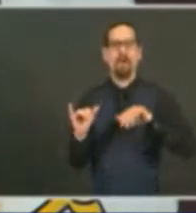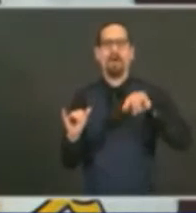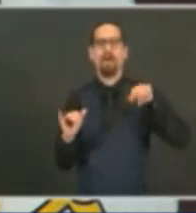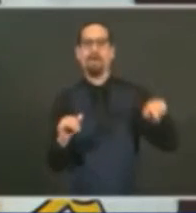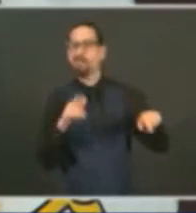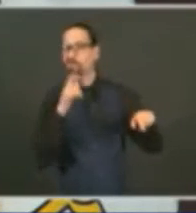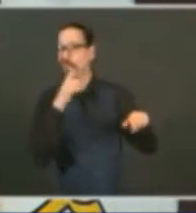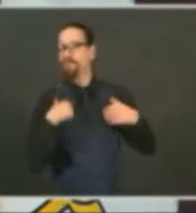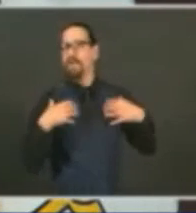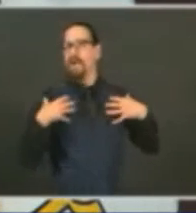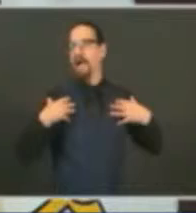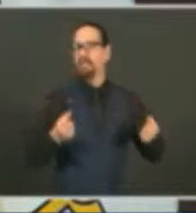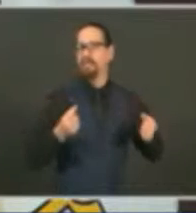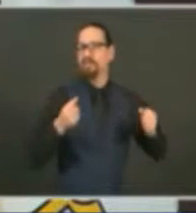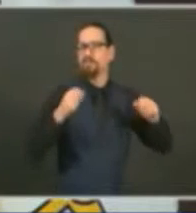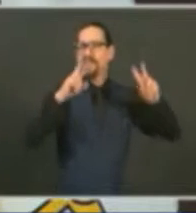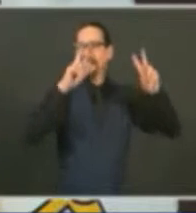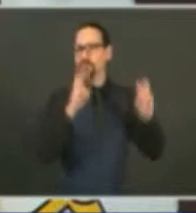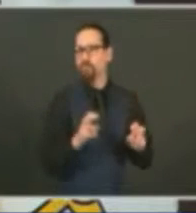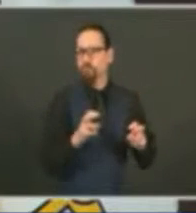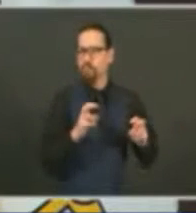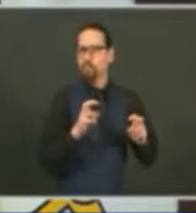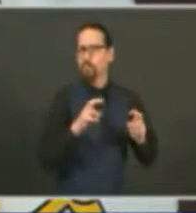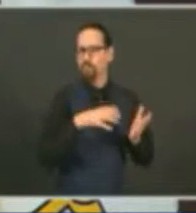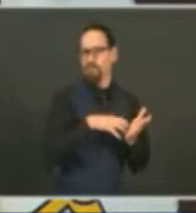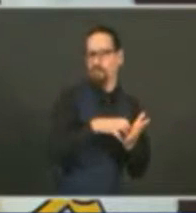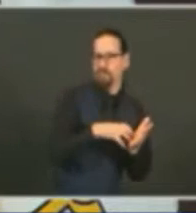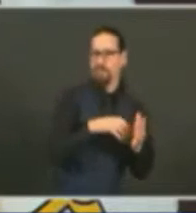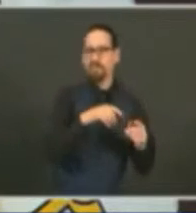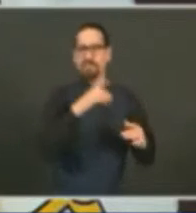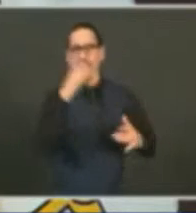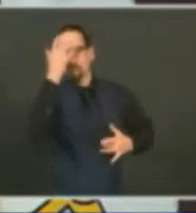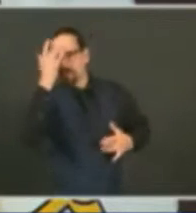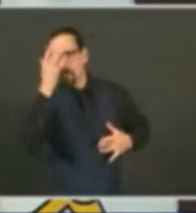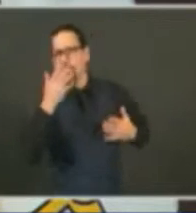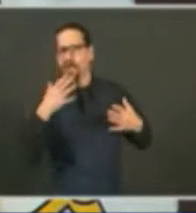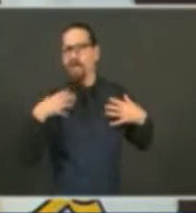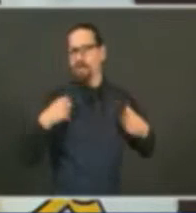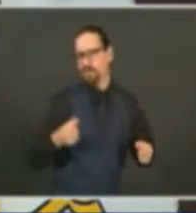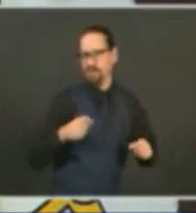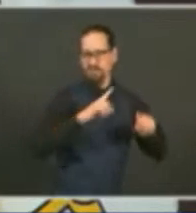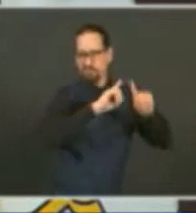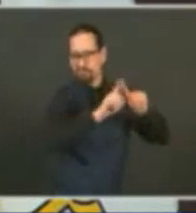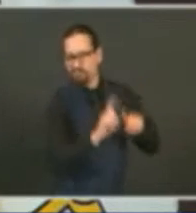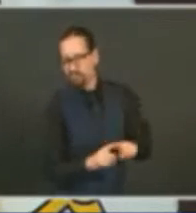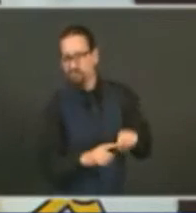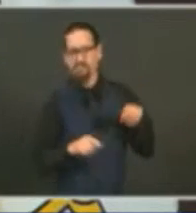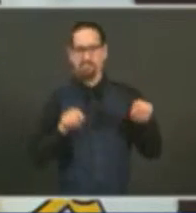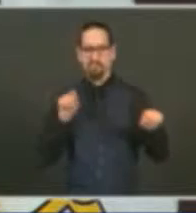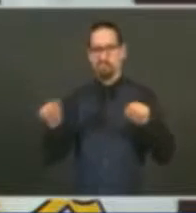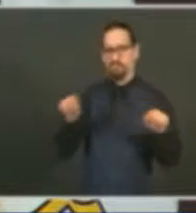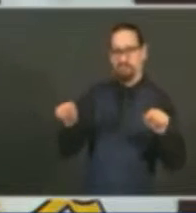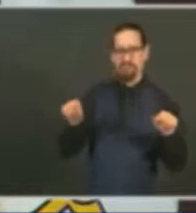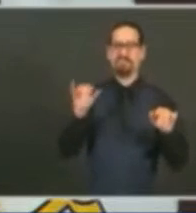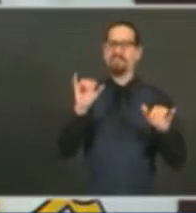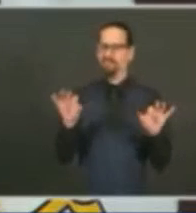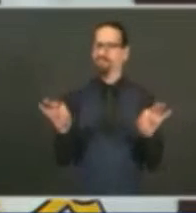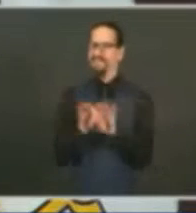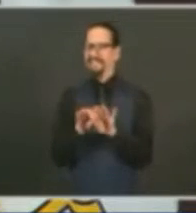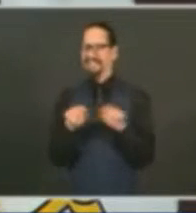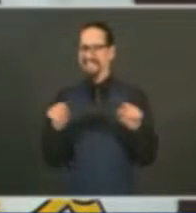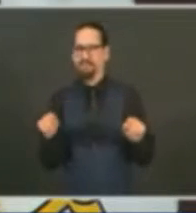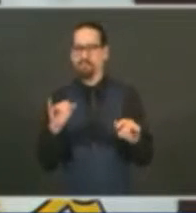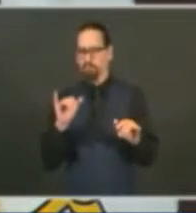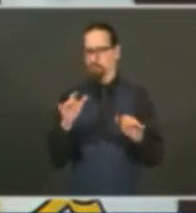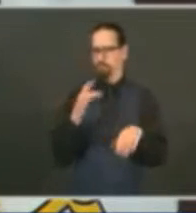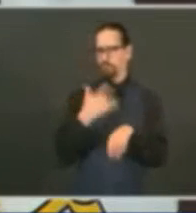or have some form of underlying illness. So the key is to definitely know that that option is available and be able